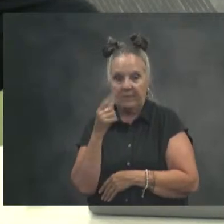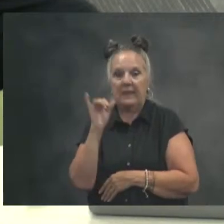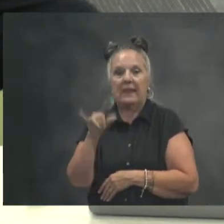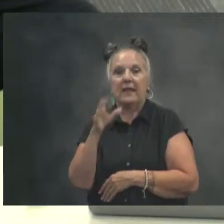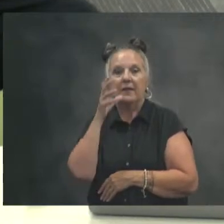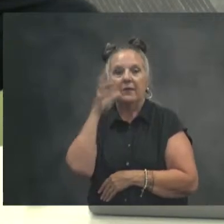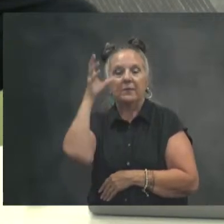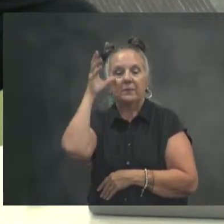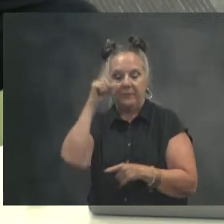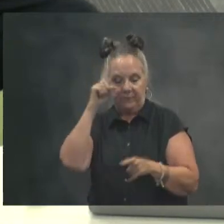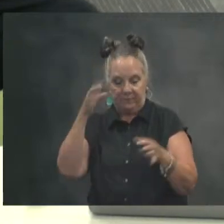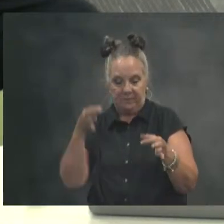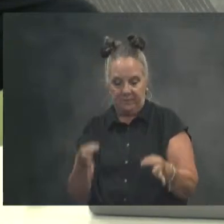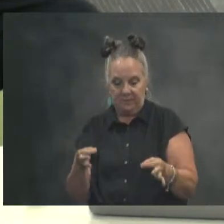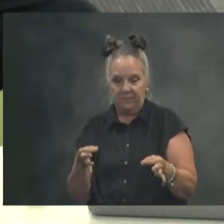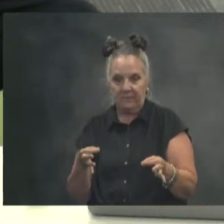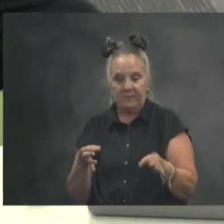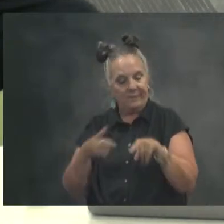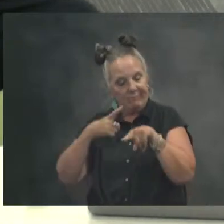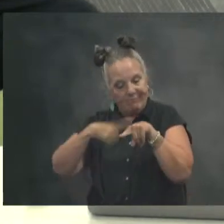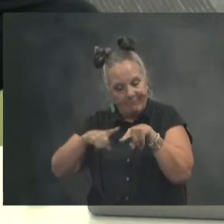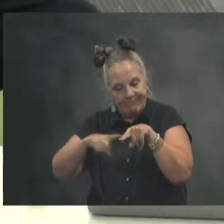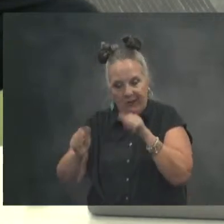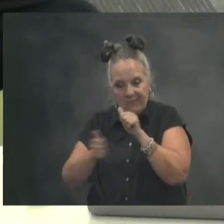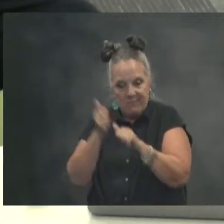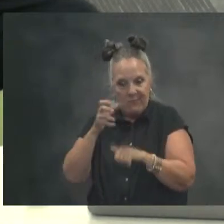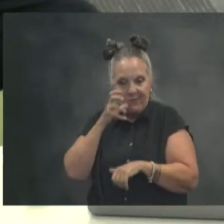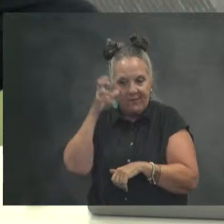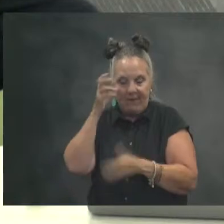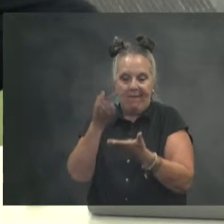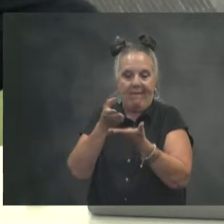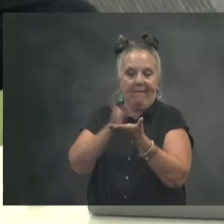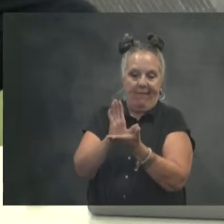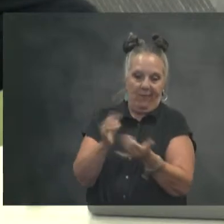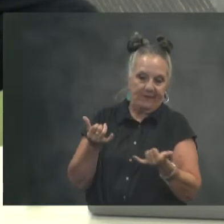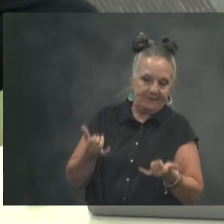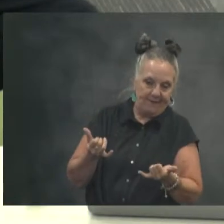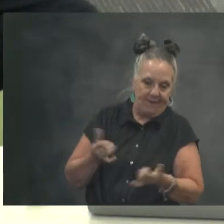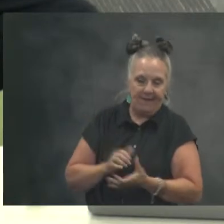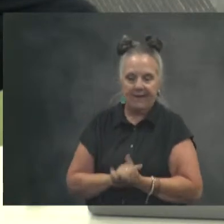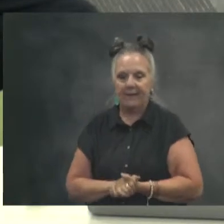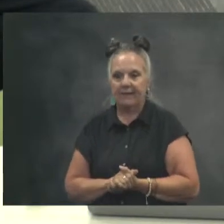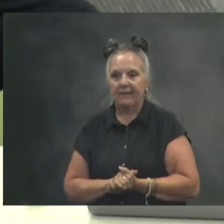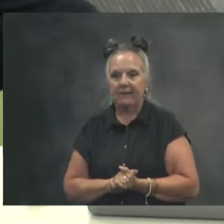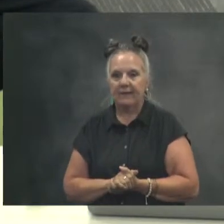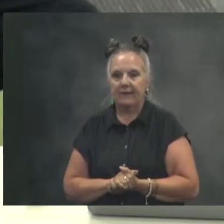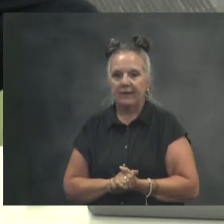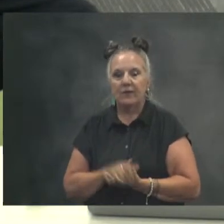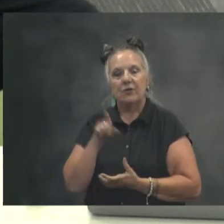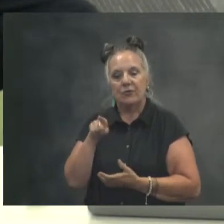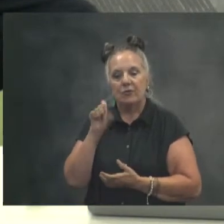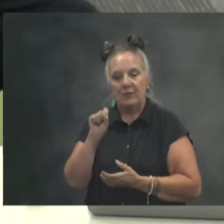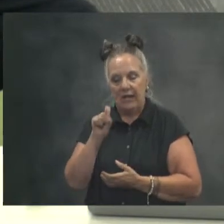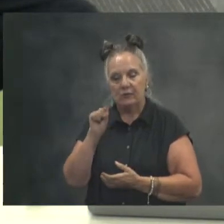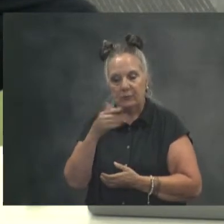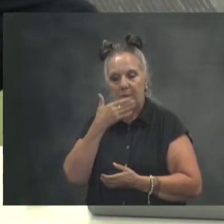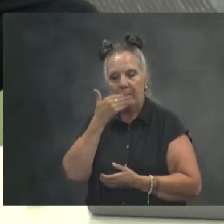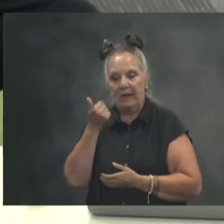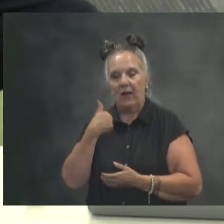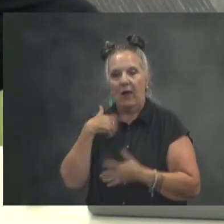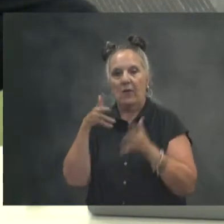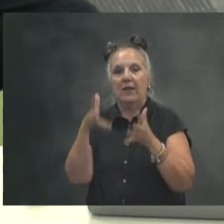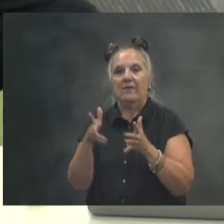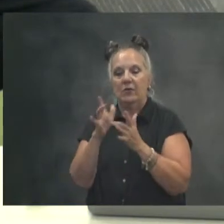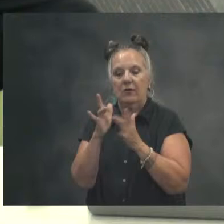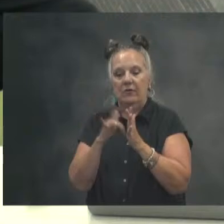parent's decision. And shame on most of the parents that are allowing it today. But you guys can do better. I want to leave you with this